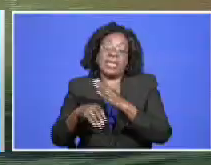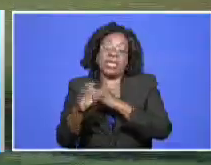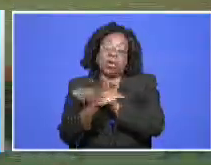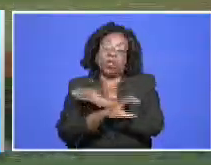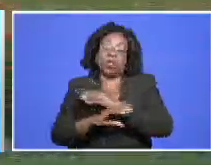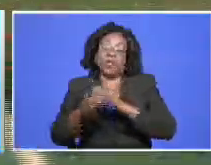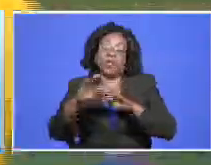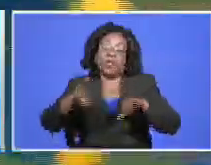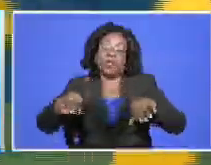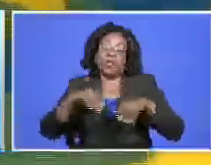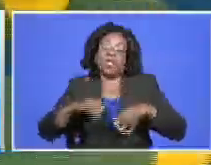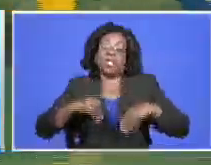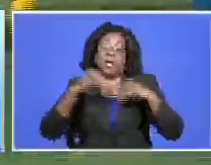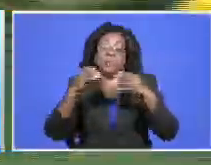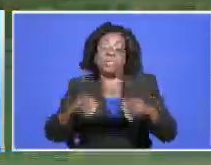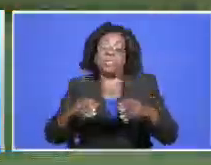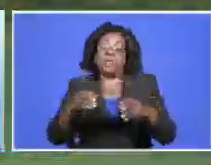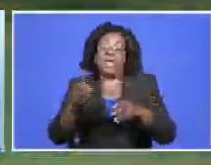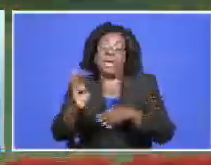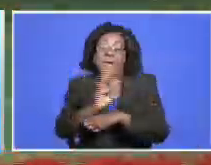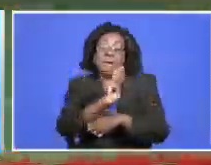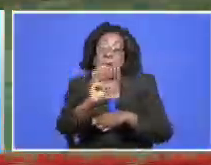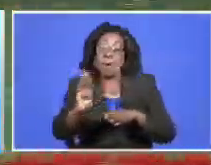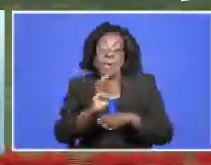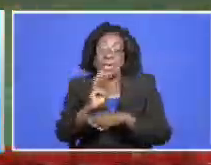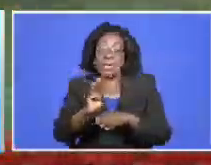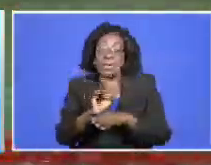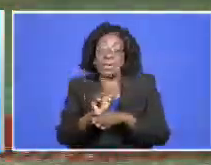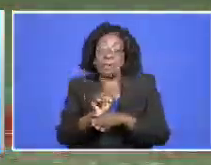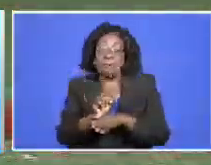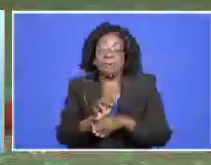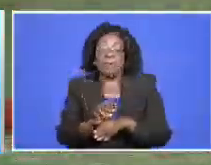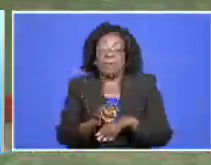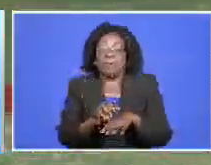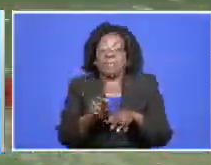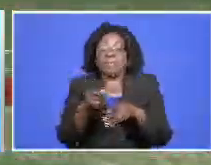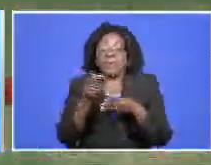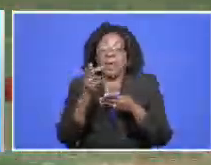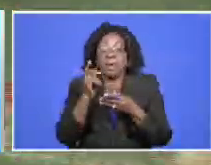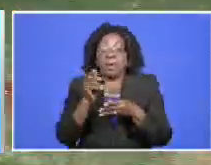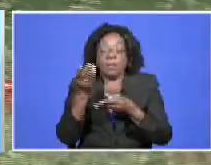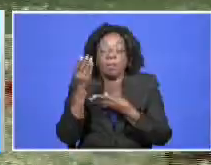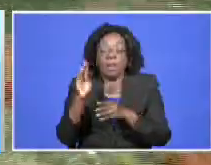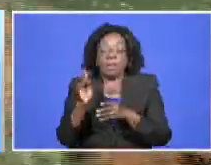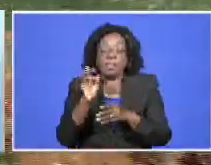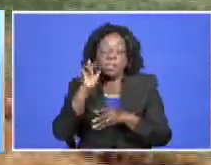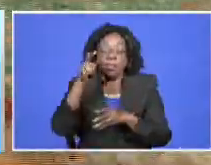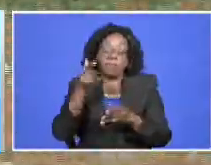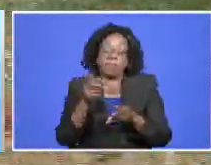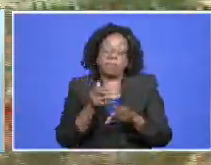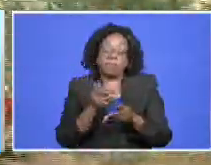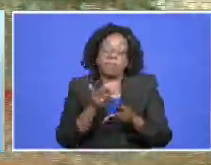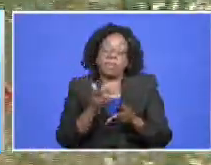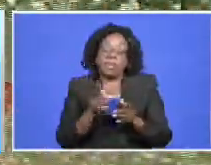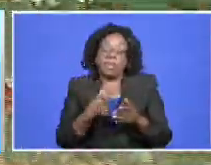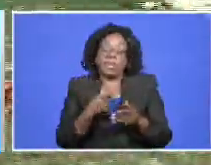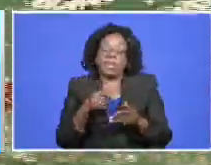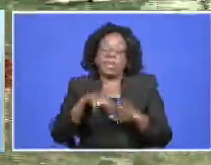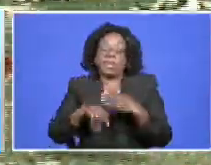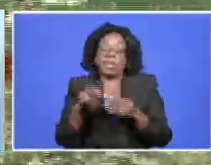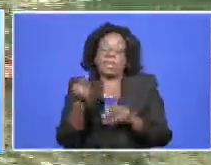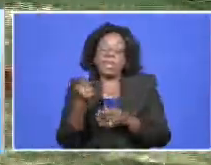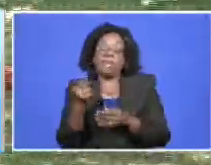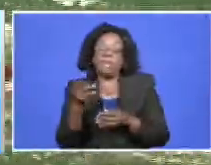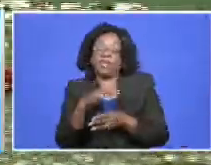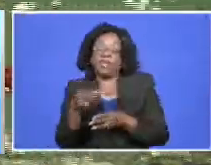Swimming Championships in Bridgetown, Barbados. The roster for the Bahamas looks like this. In the 11-12 category on